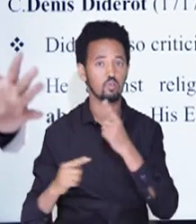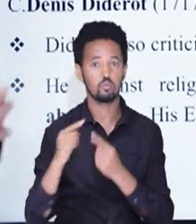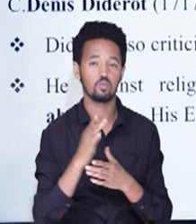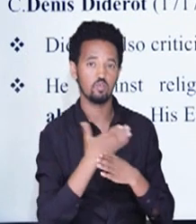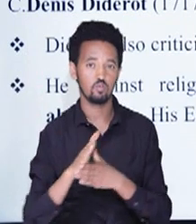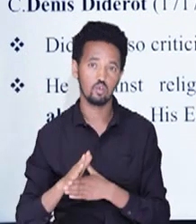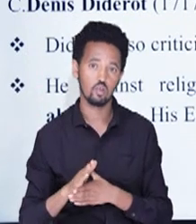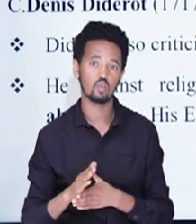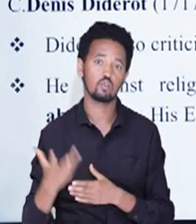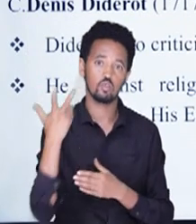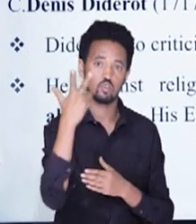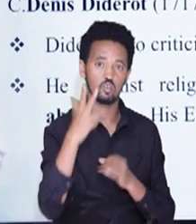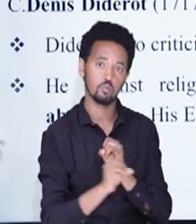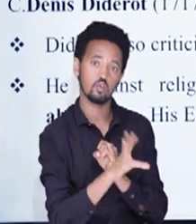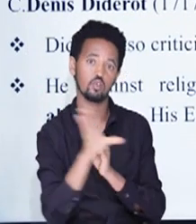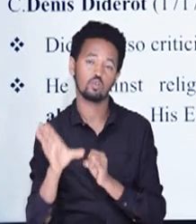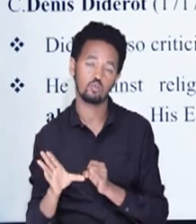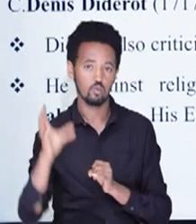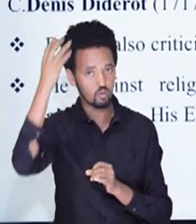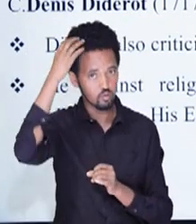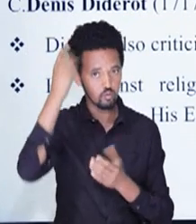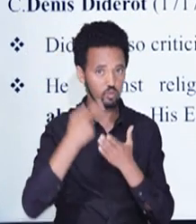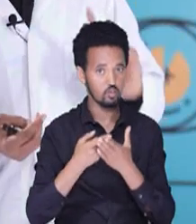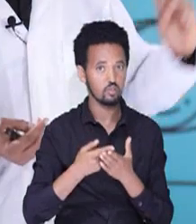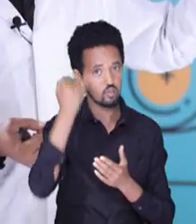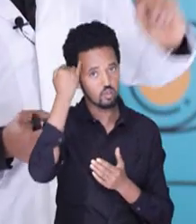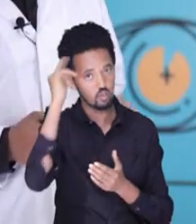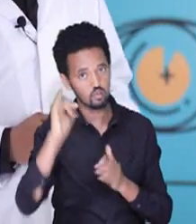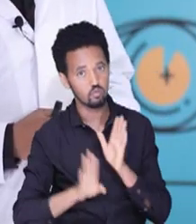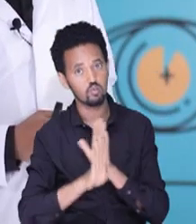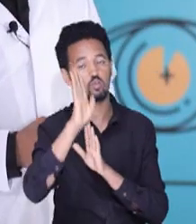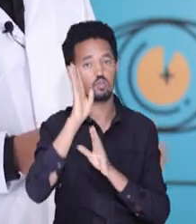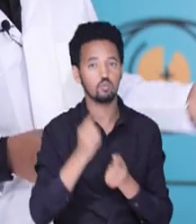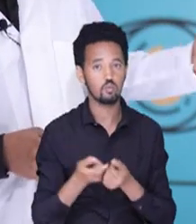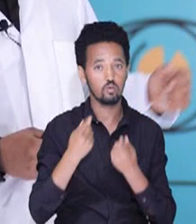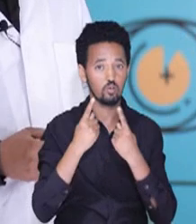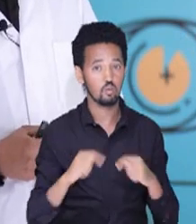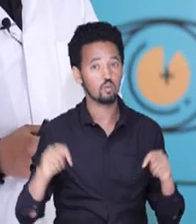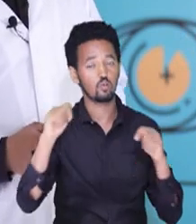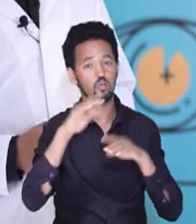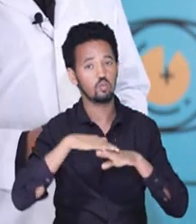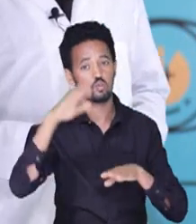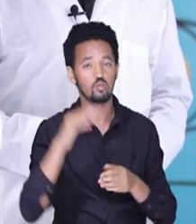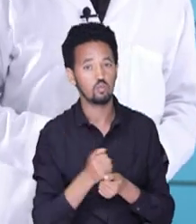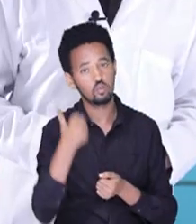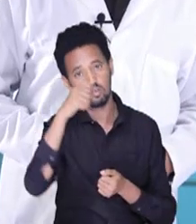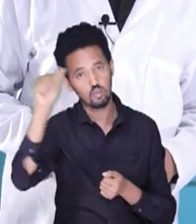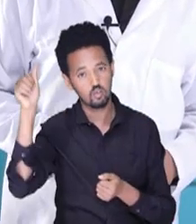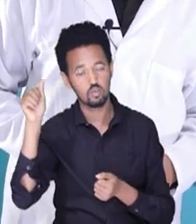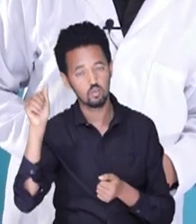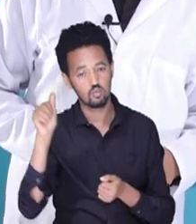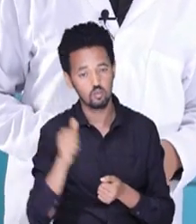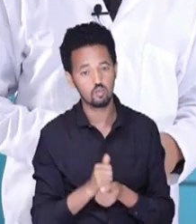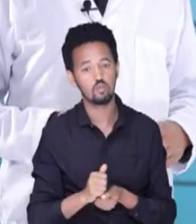into the three branches of government. This idea was developed by Montesquieu. The other one,